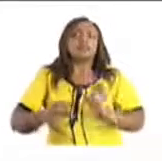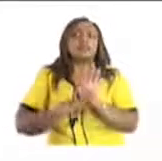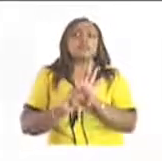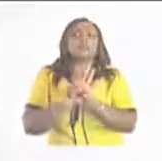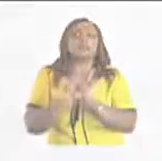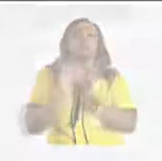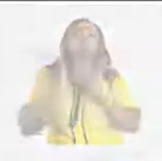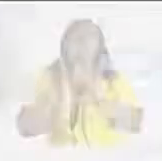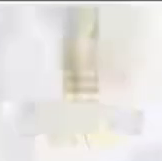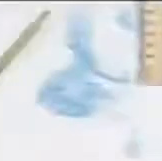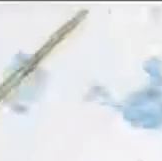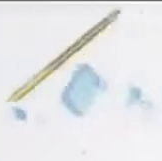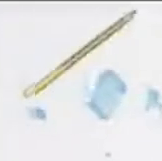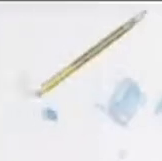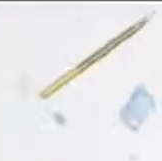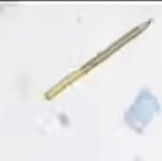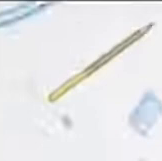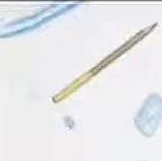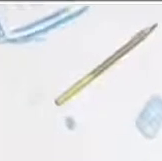health.